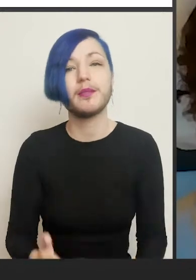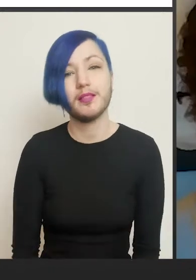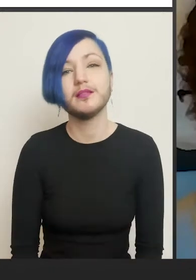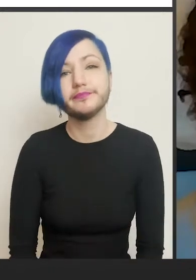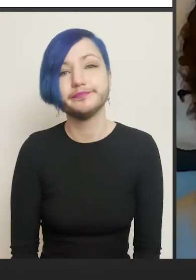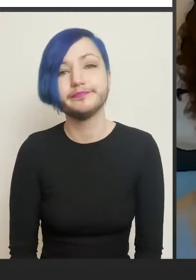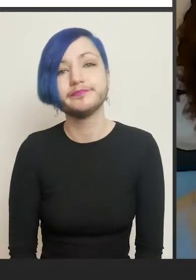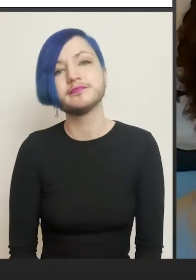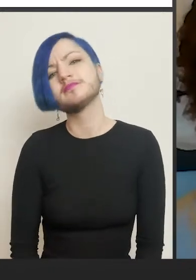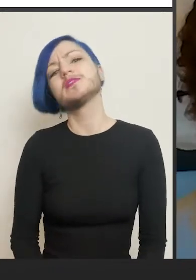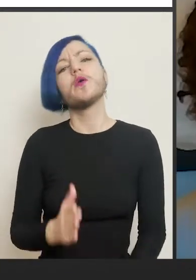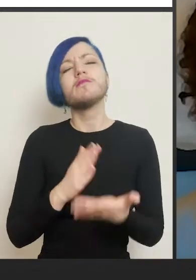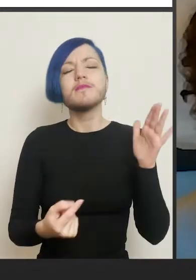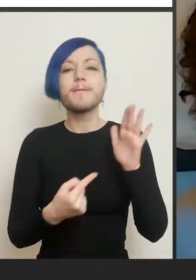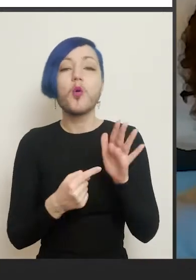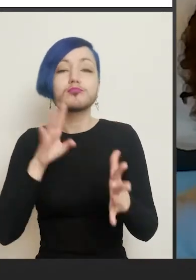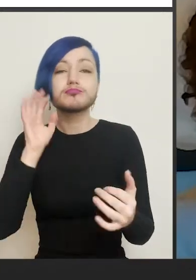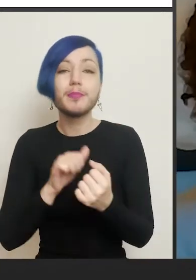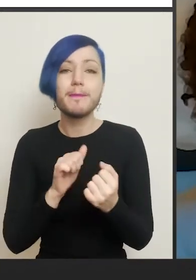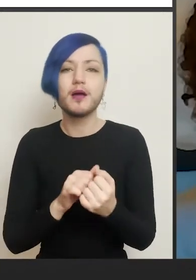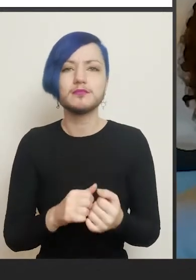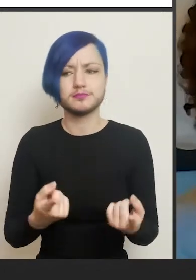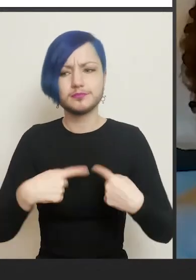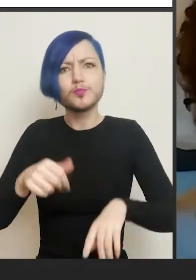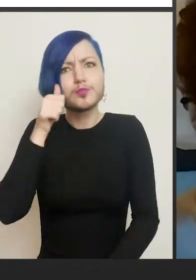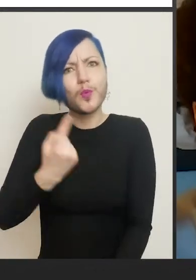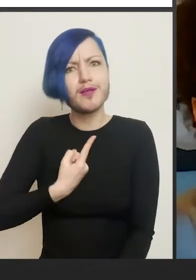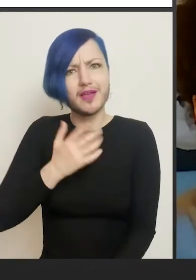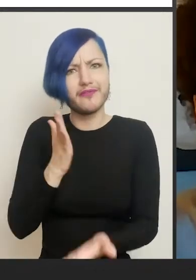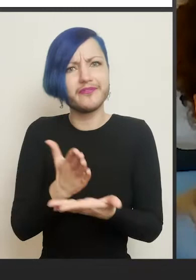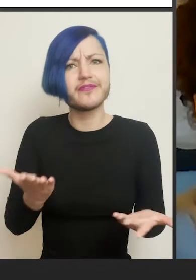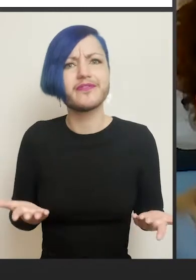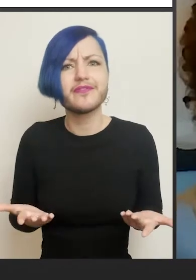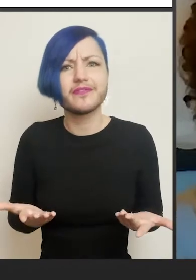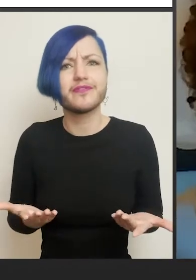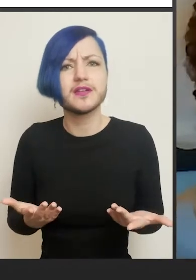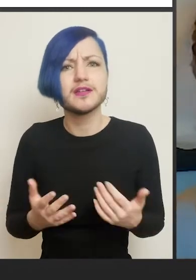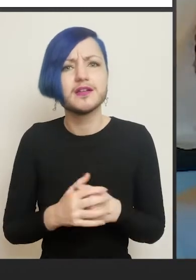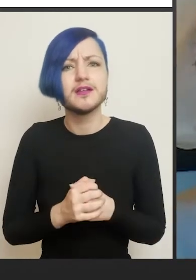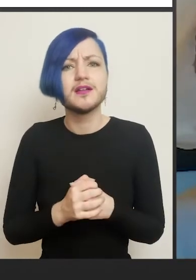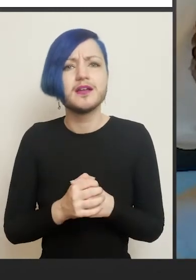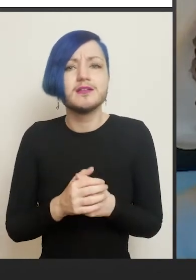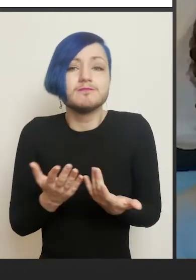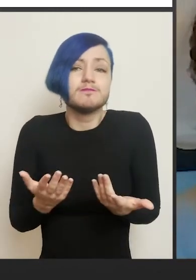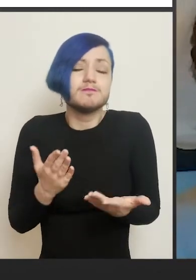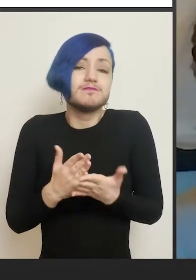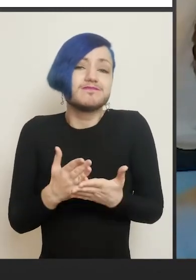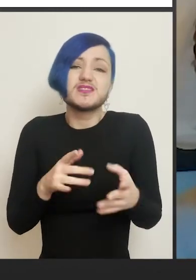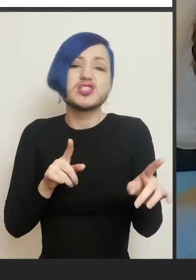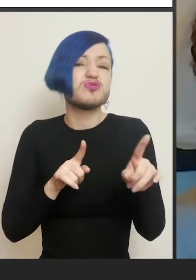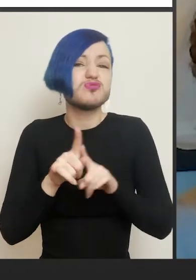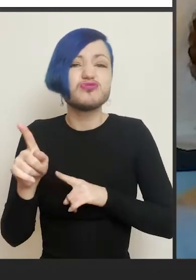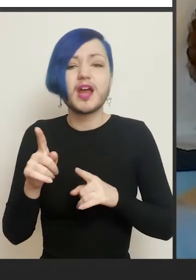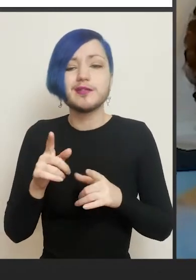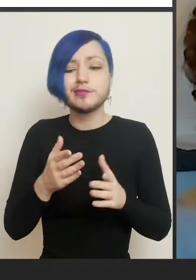really important to just remember that we still know ourselves. We're just trying to